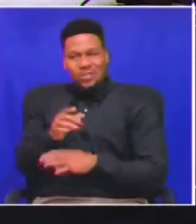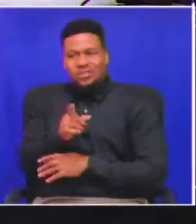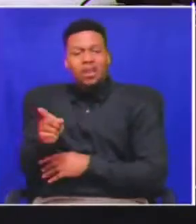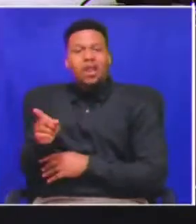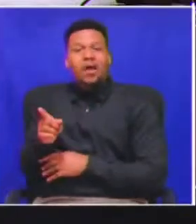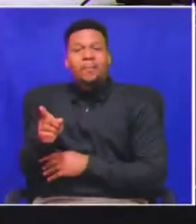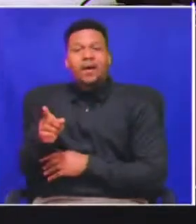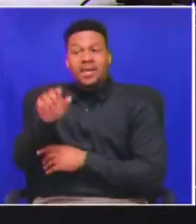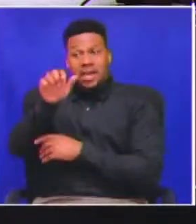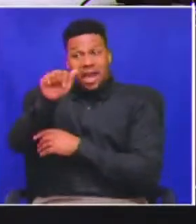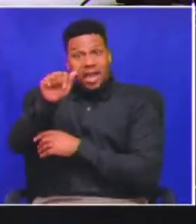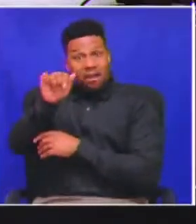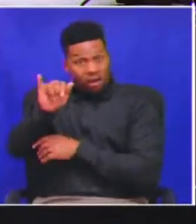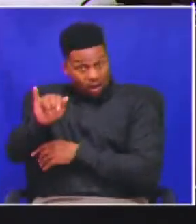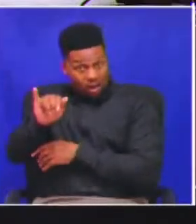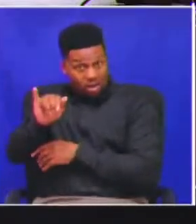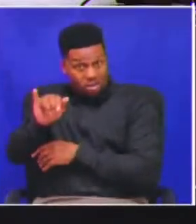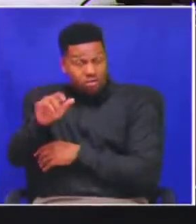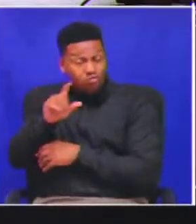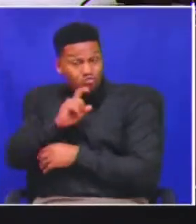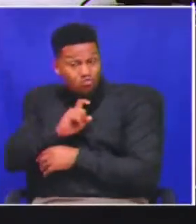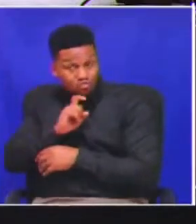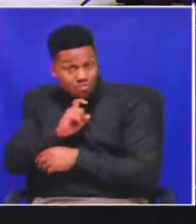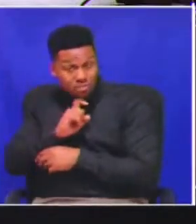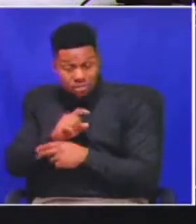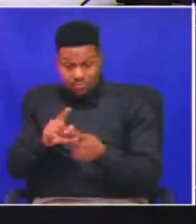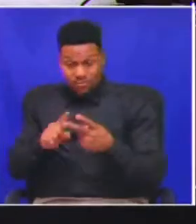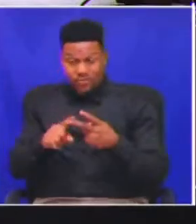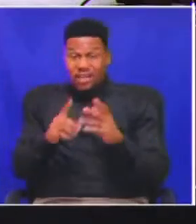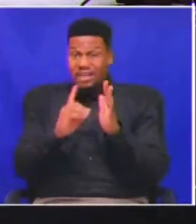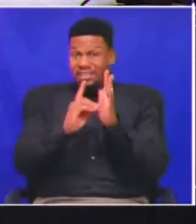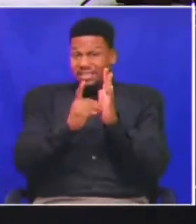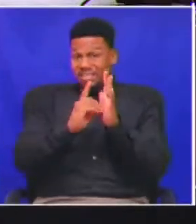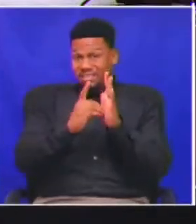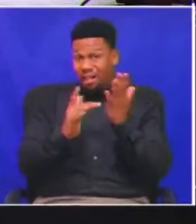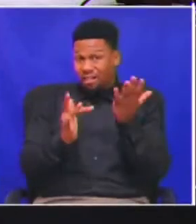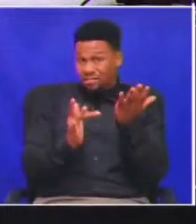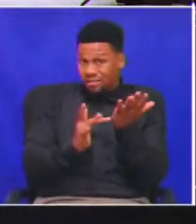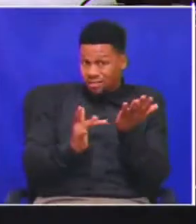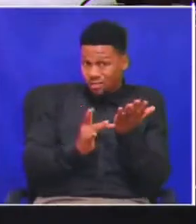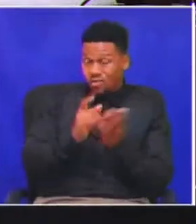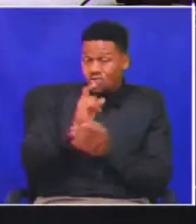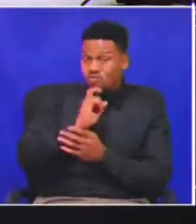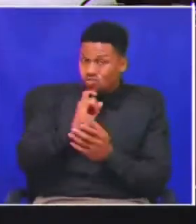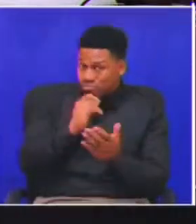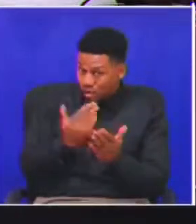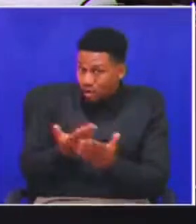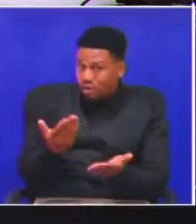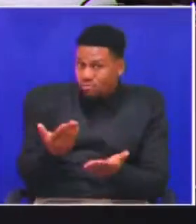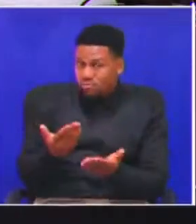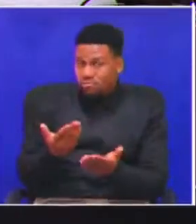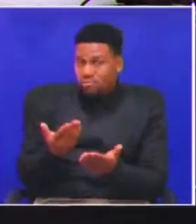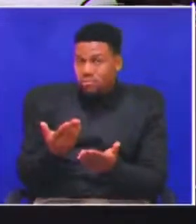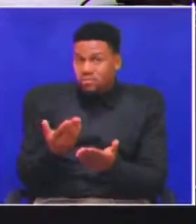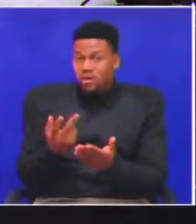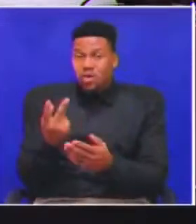intelligence, there could be digital technologies that we could utilize. And of course, there could be the continued